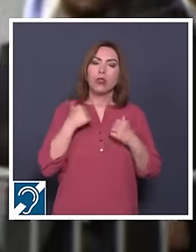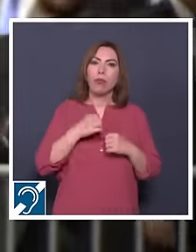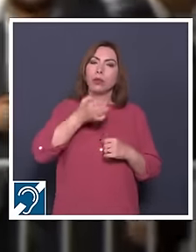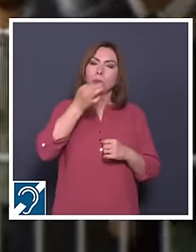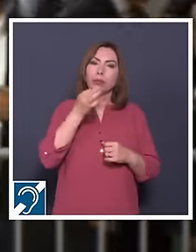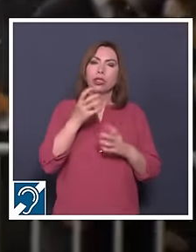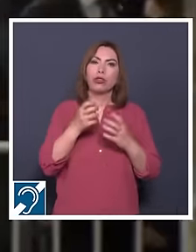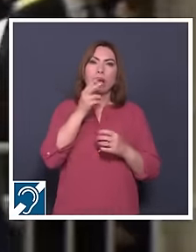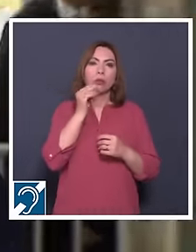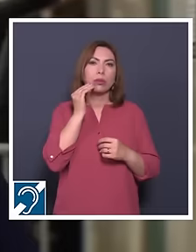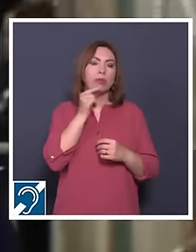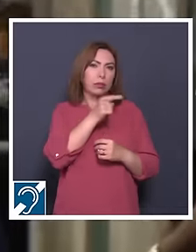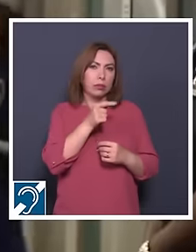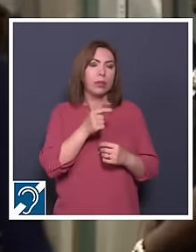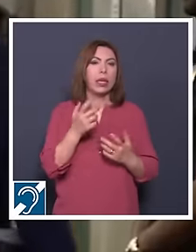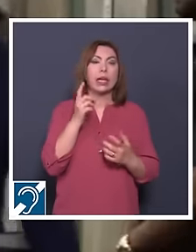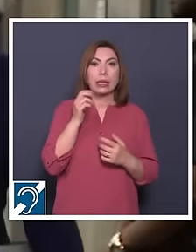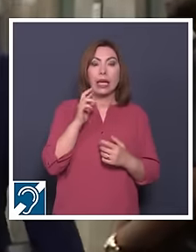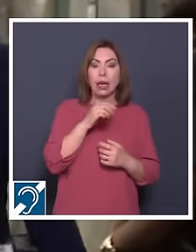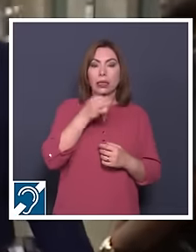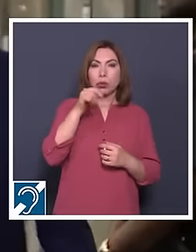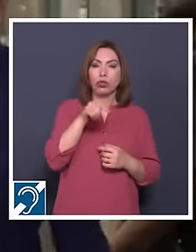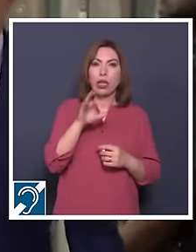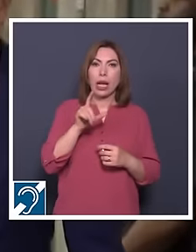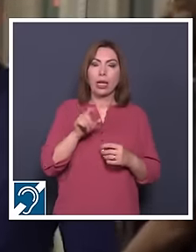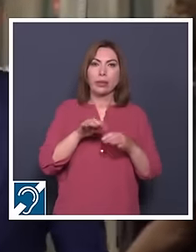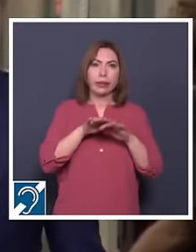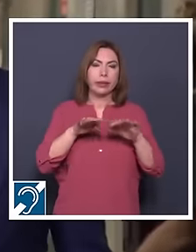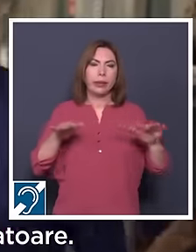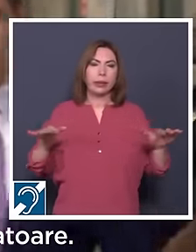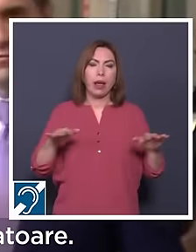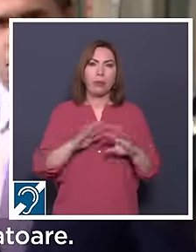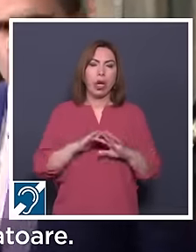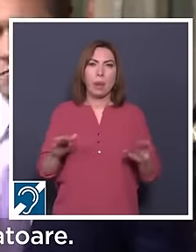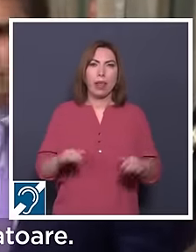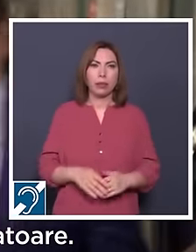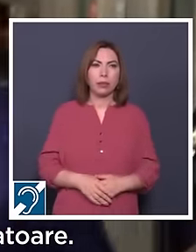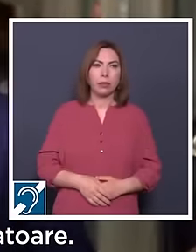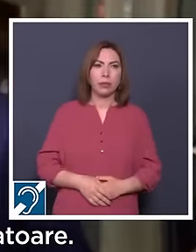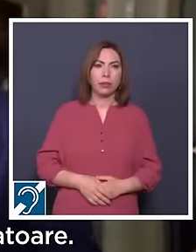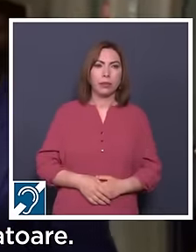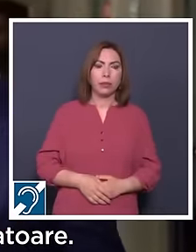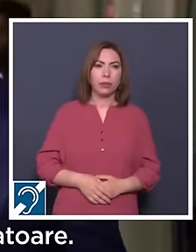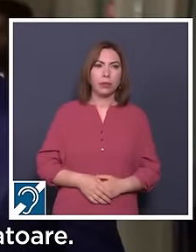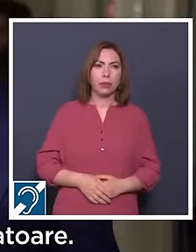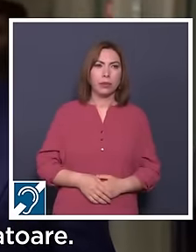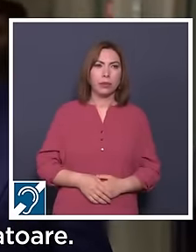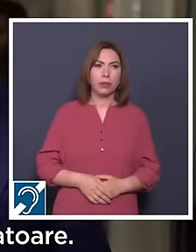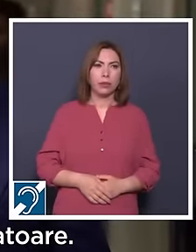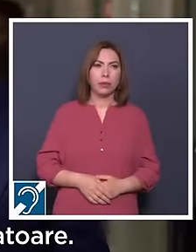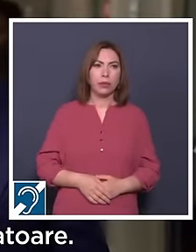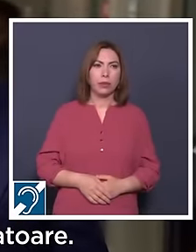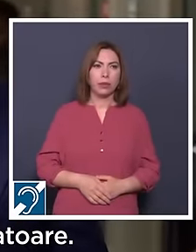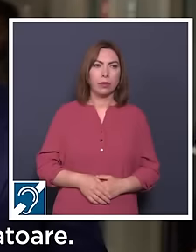comenteze mărturia lui Daniels, însă a declarat că acest caz se destramă complet. So this was a very big day,